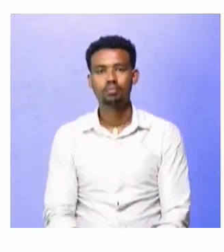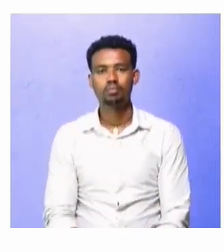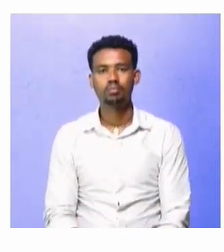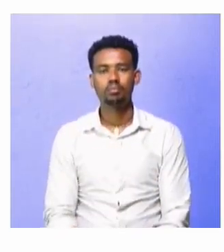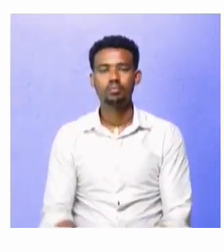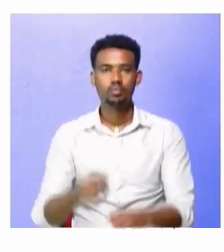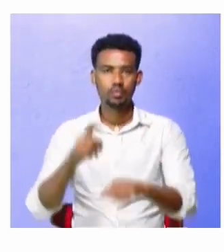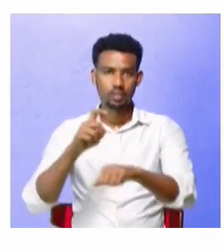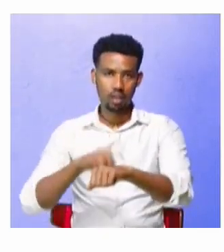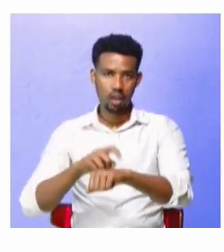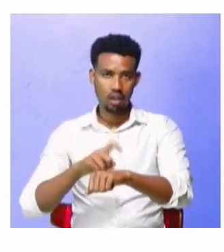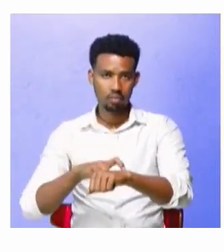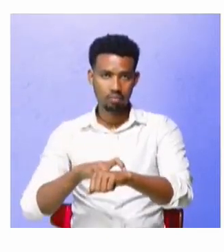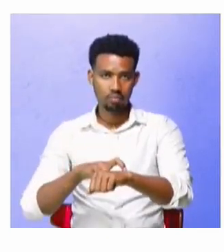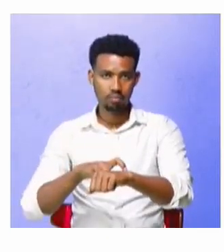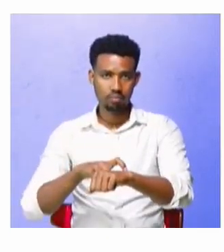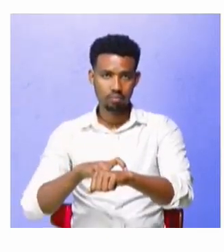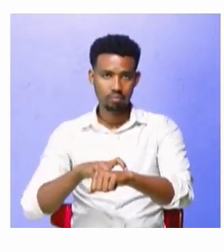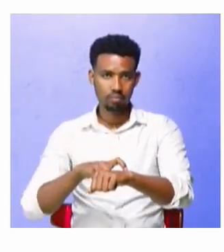time,